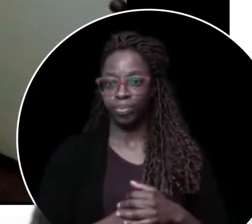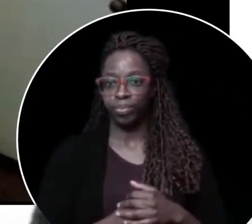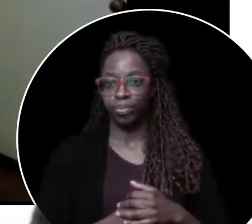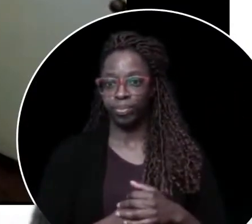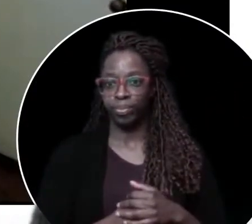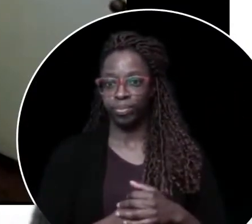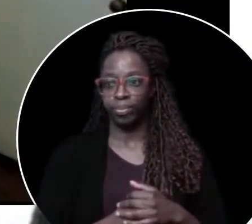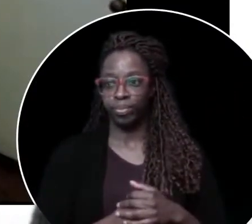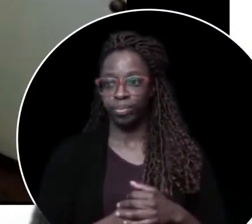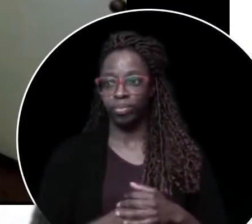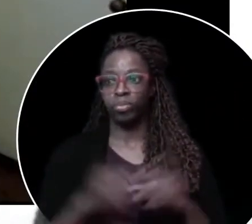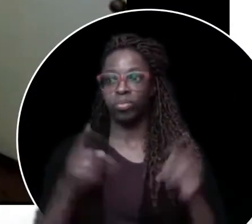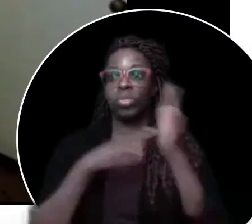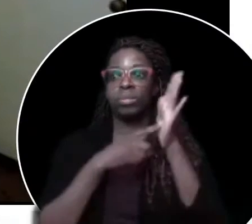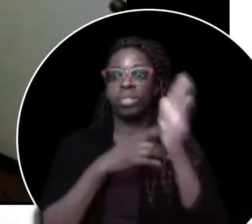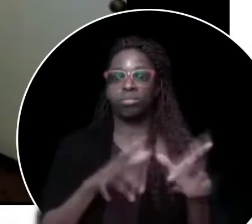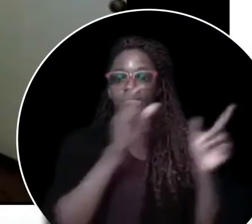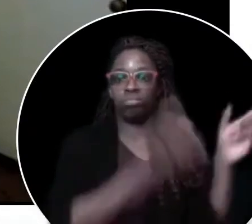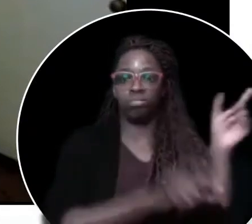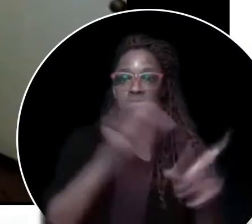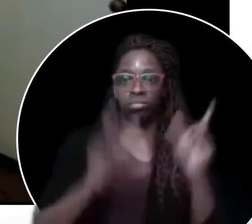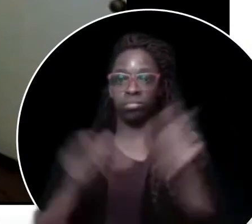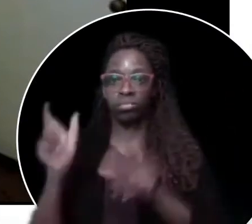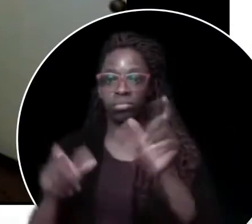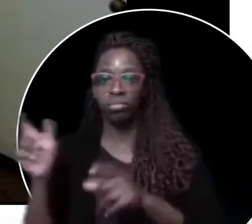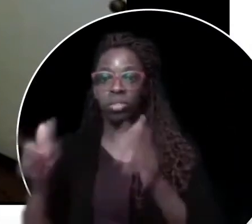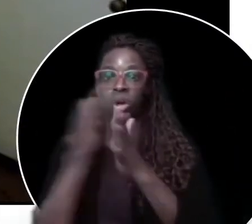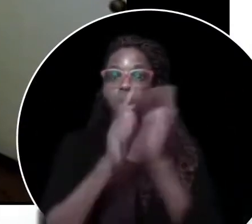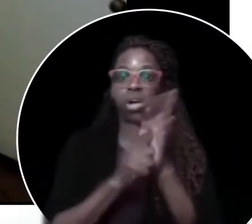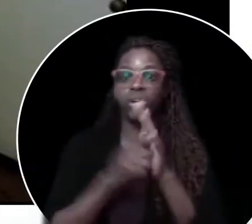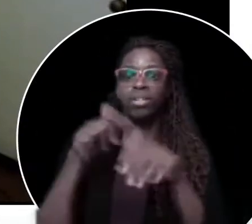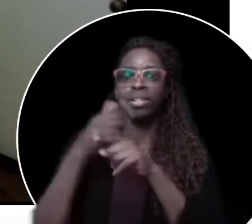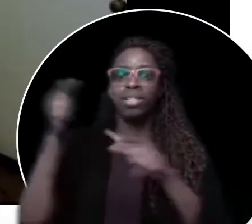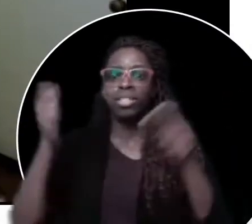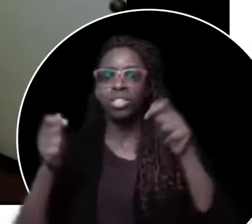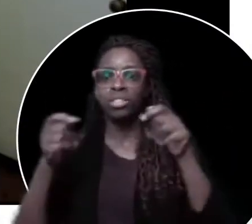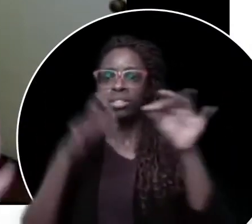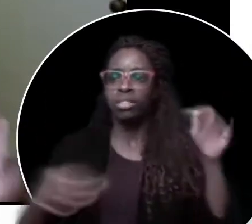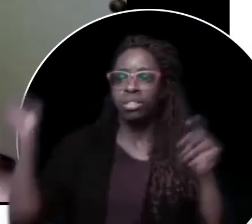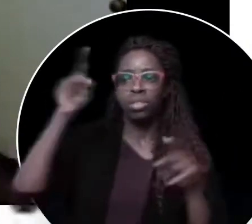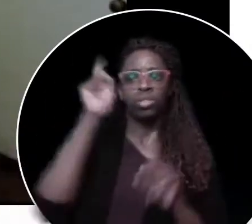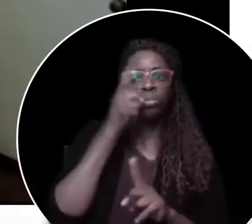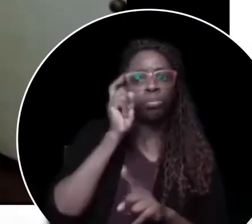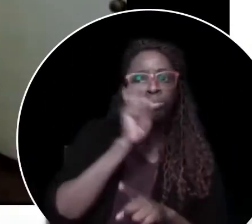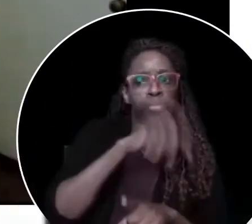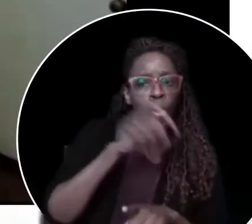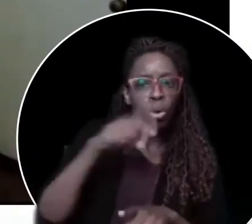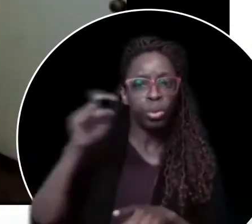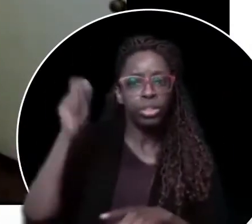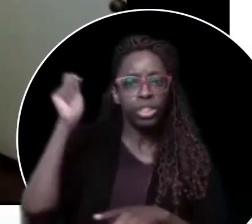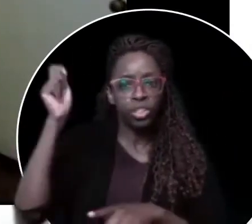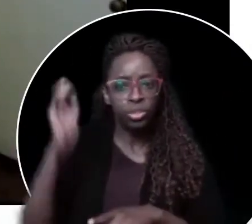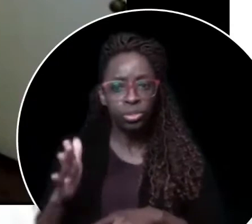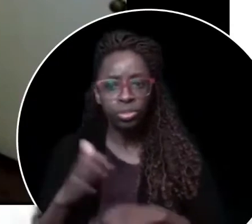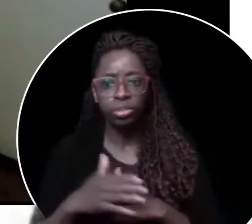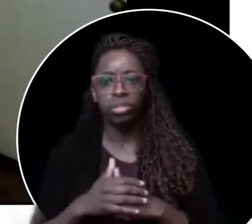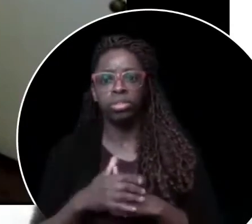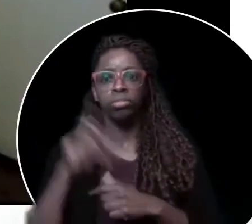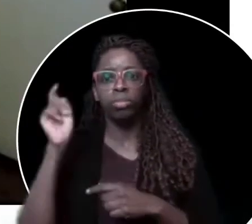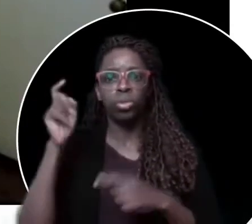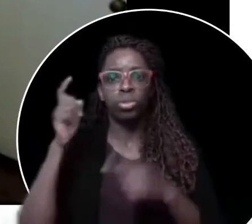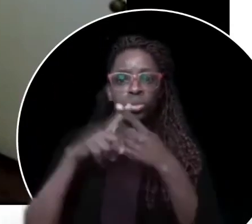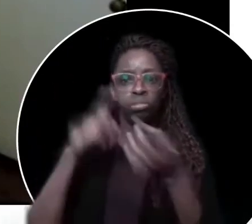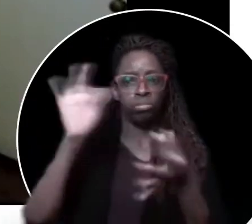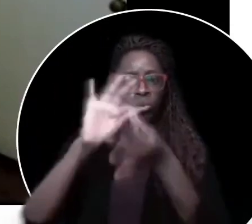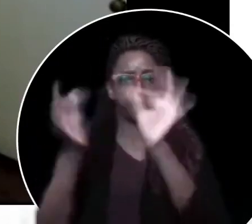Trump administration has essentially packed the court with members of this group called the Federalist Society, right? We have